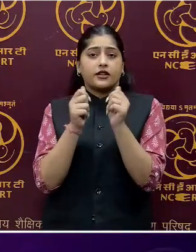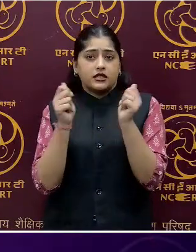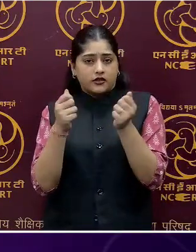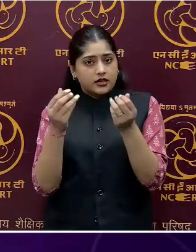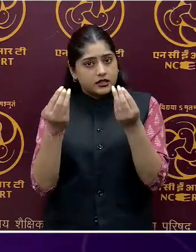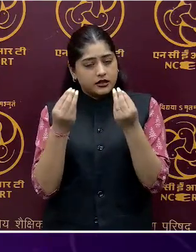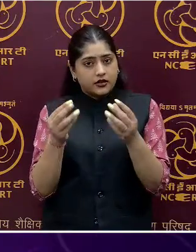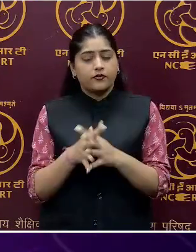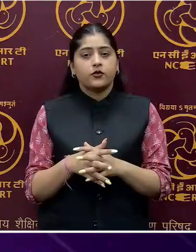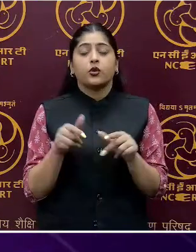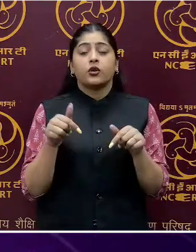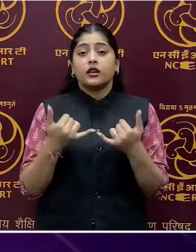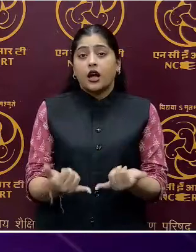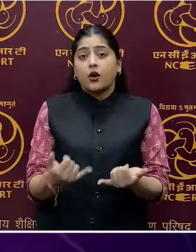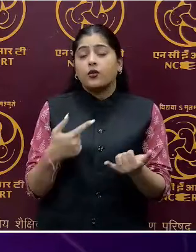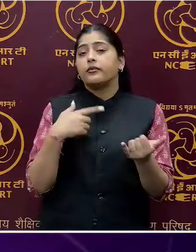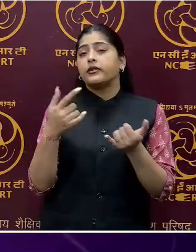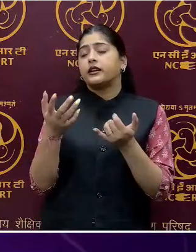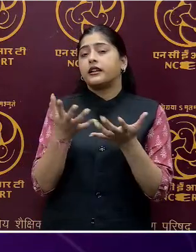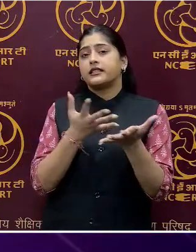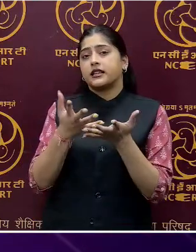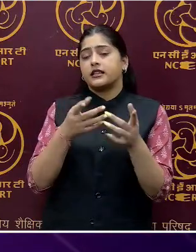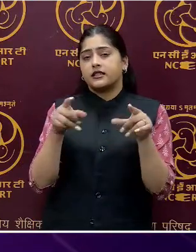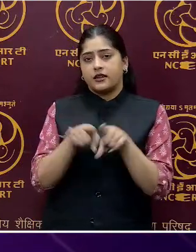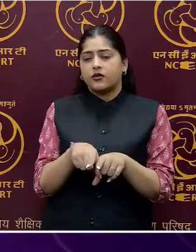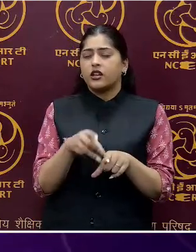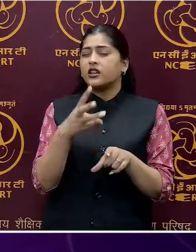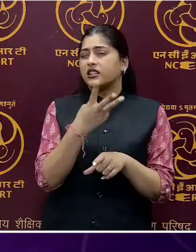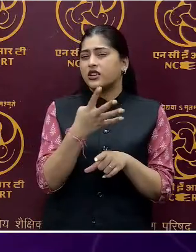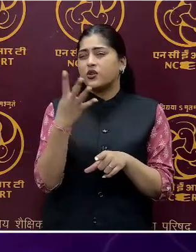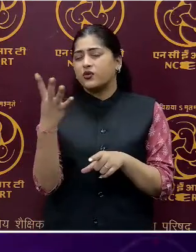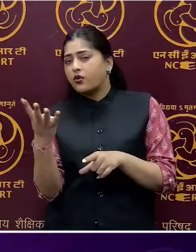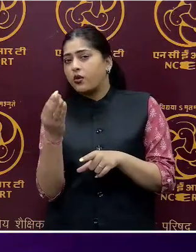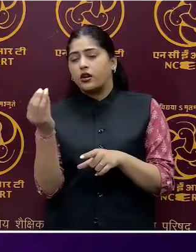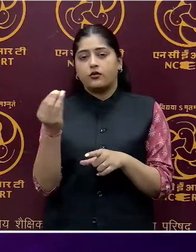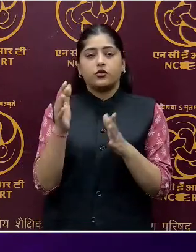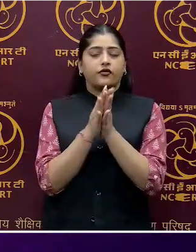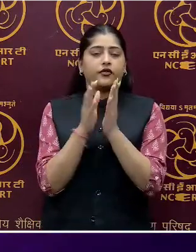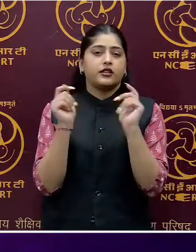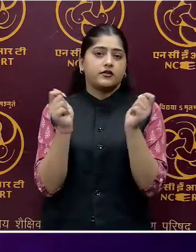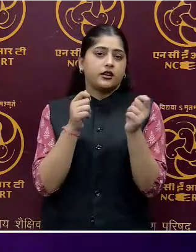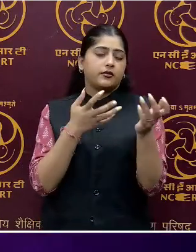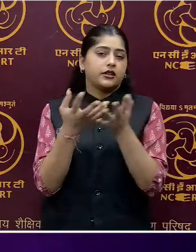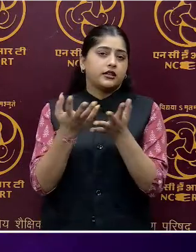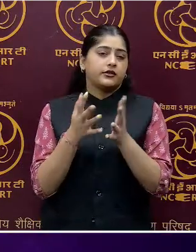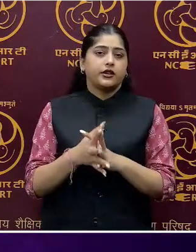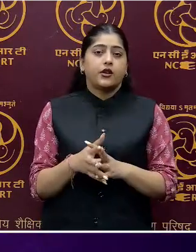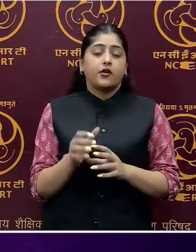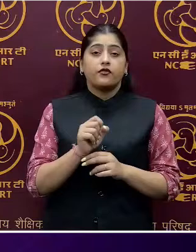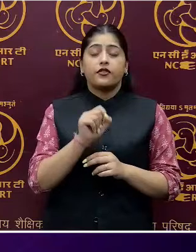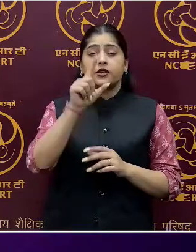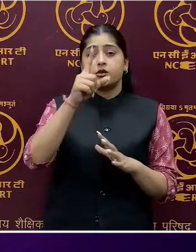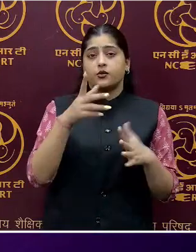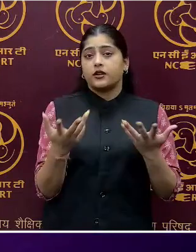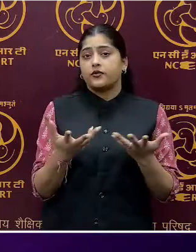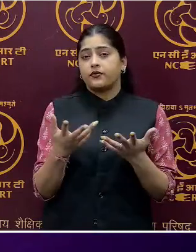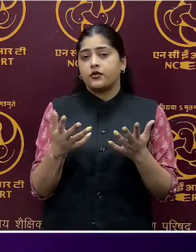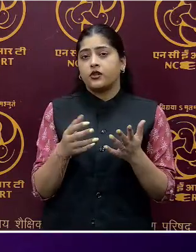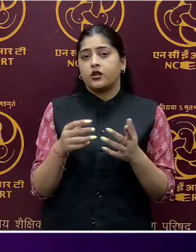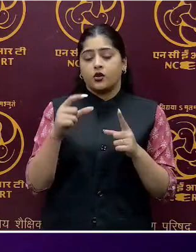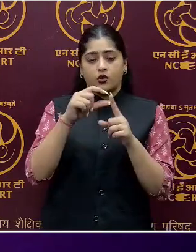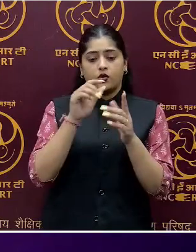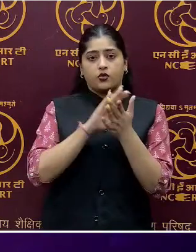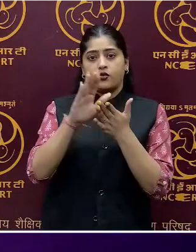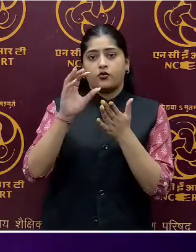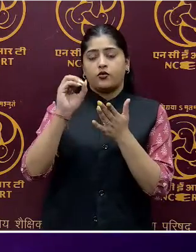So here we'll be discussing about 3 to 4 festivals also. Okay. So the first one is Fool Day